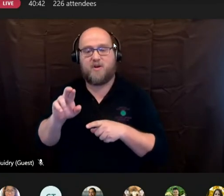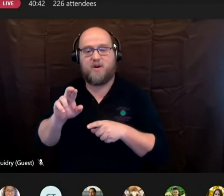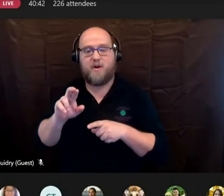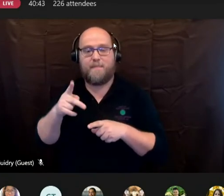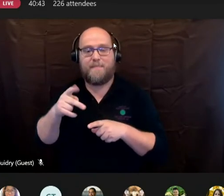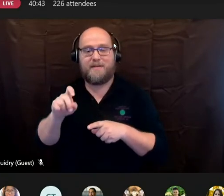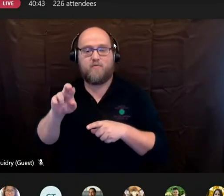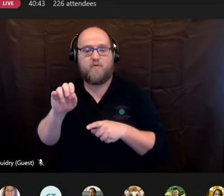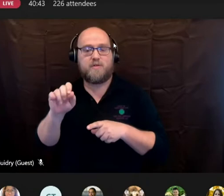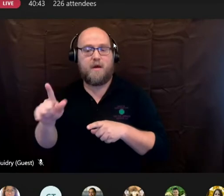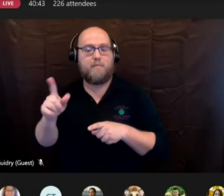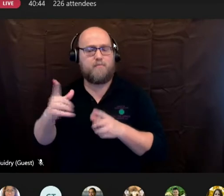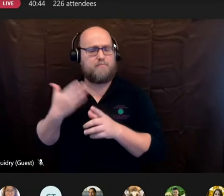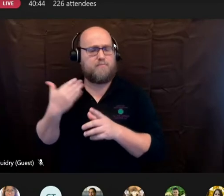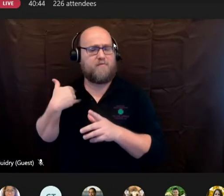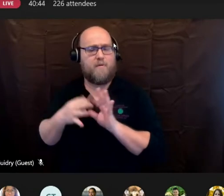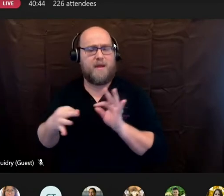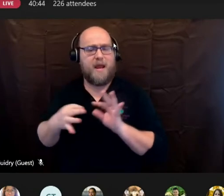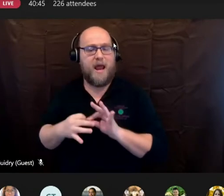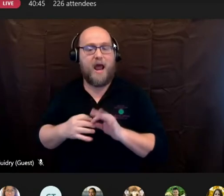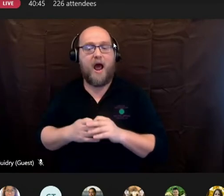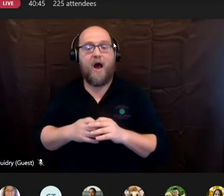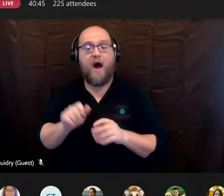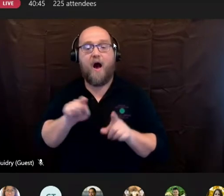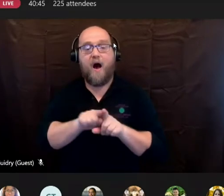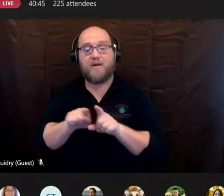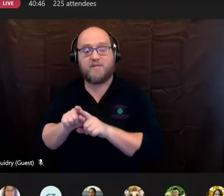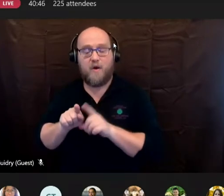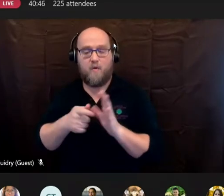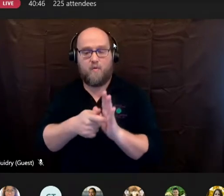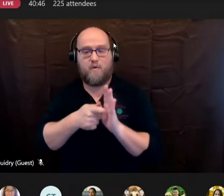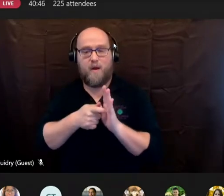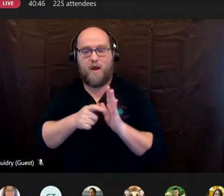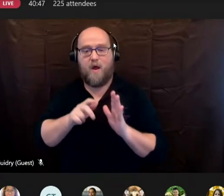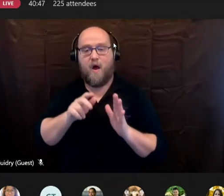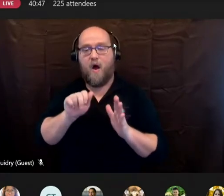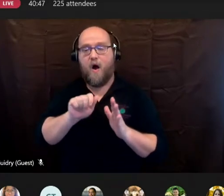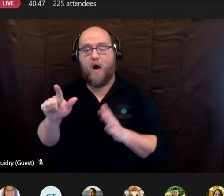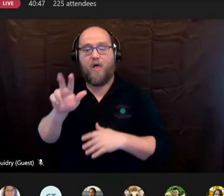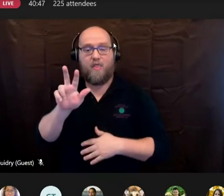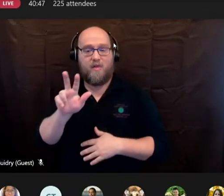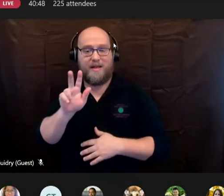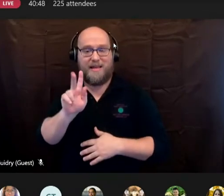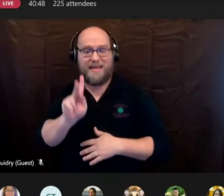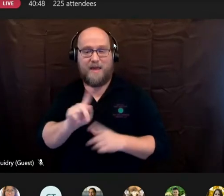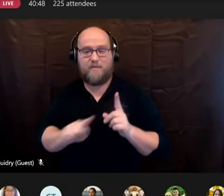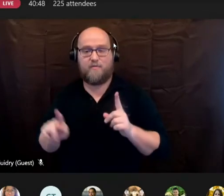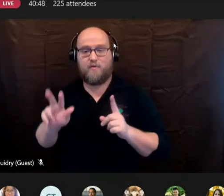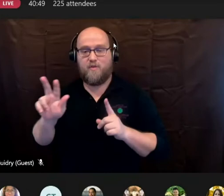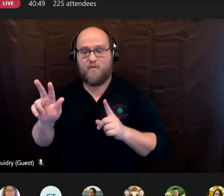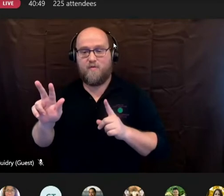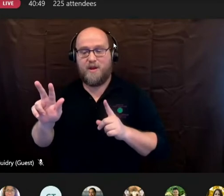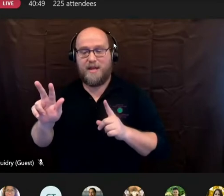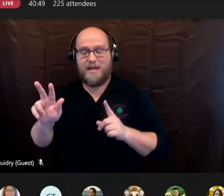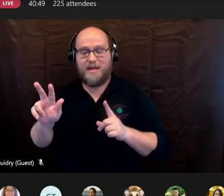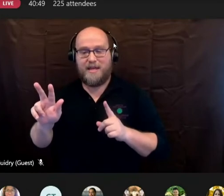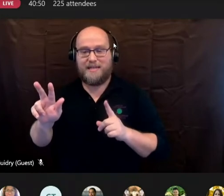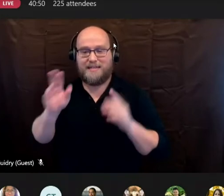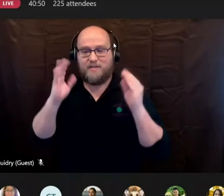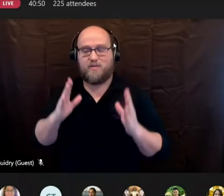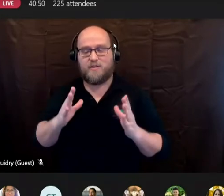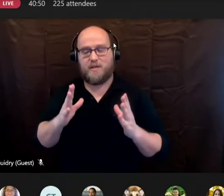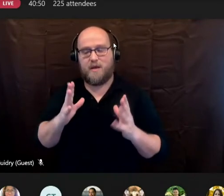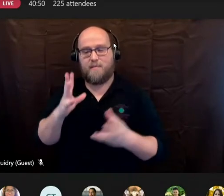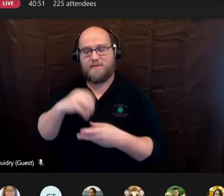all K-3 teachers participate in the course on the science of reading that has been identified as the